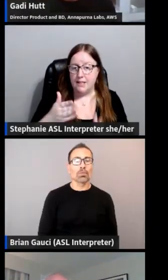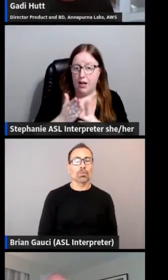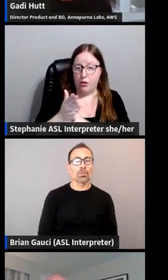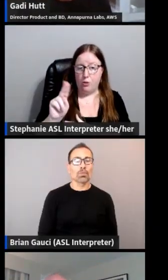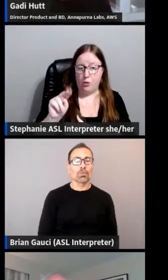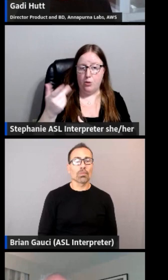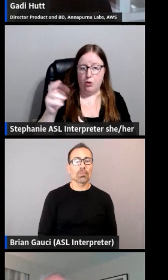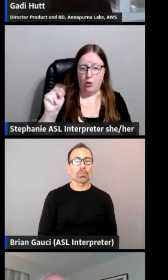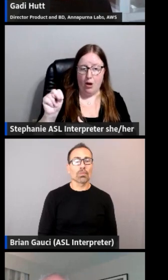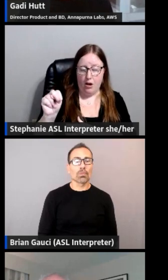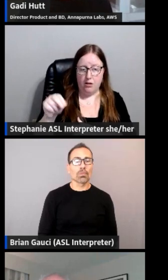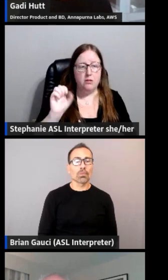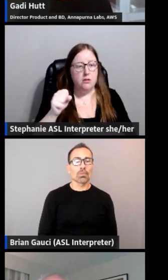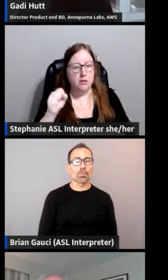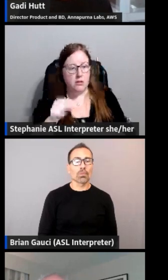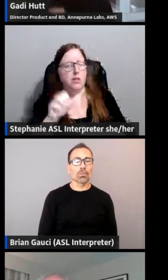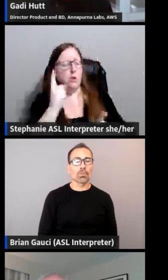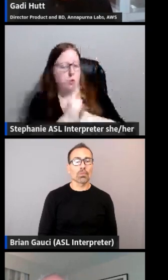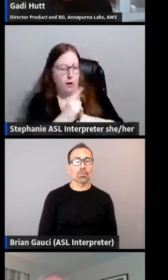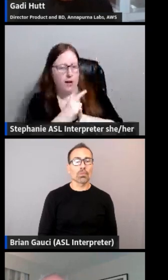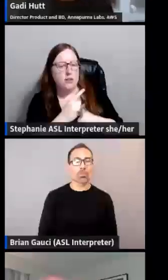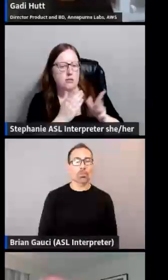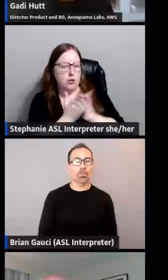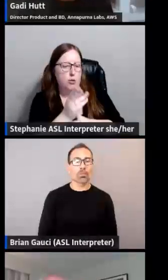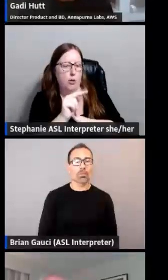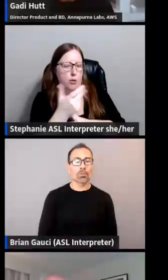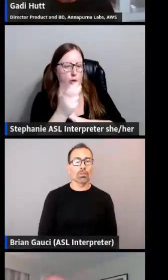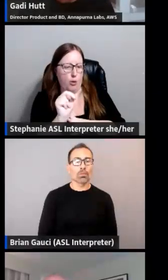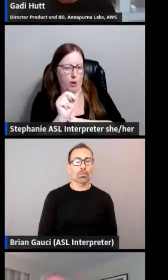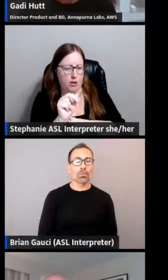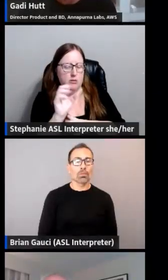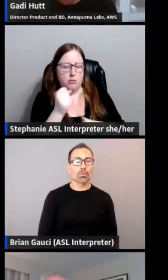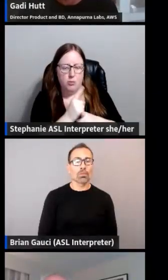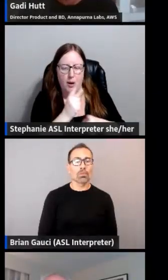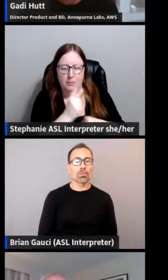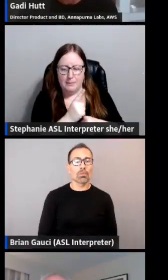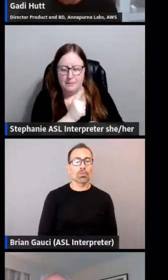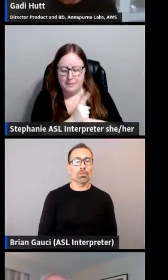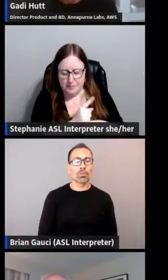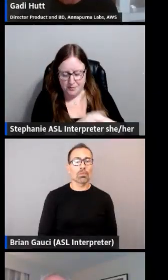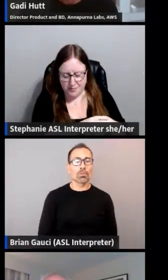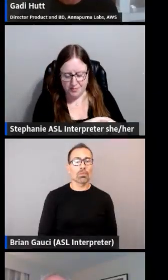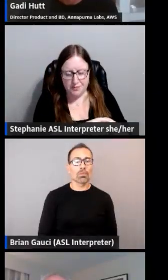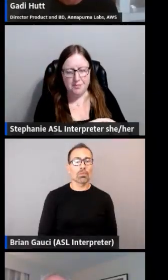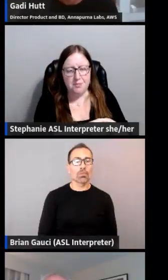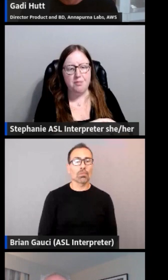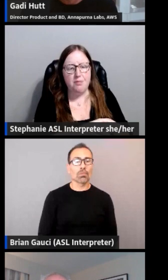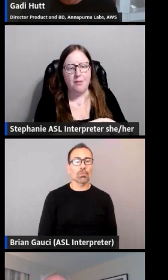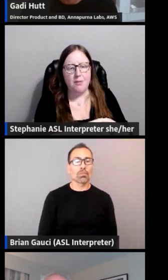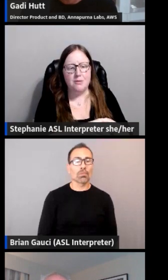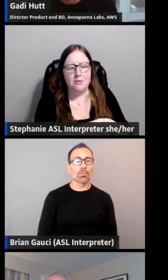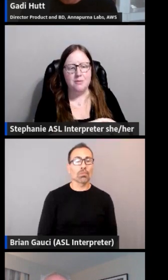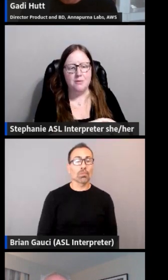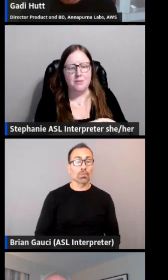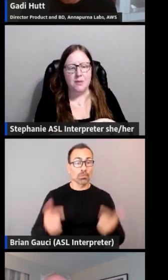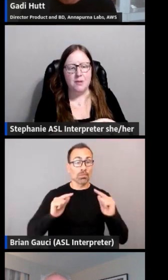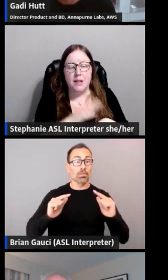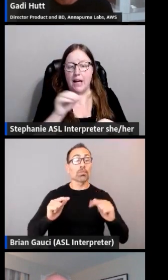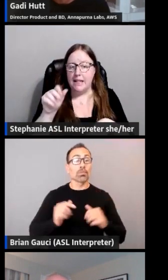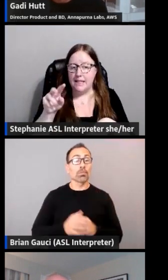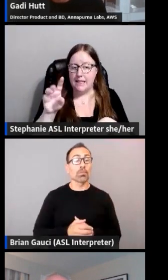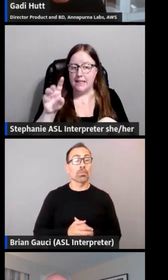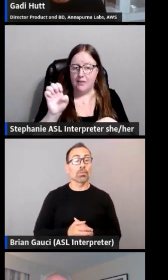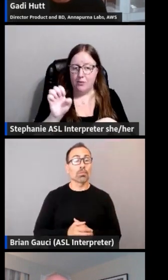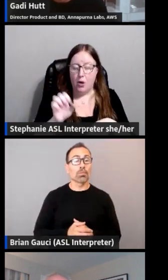all done through Neuron behind the scenes. Again, we are using standard APIs from PyTorch. And Steve was asking